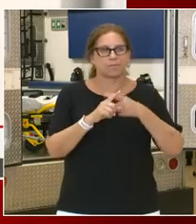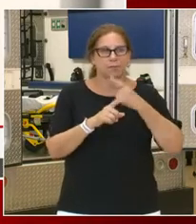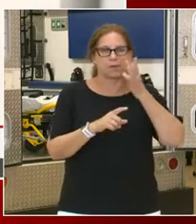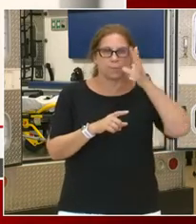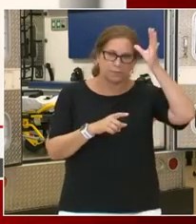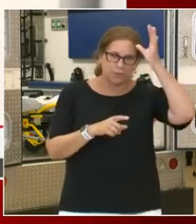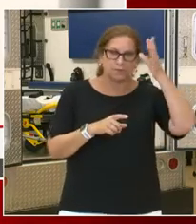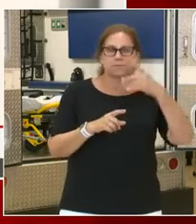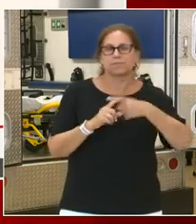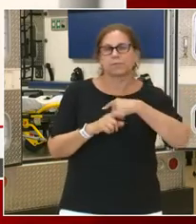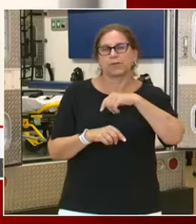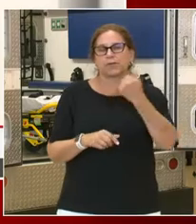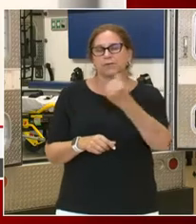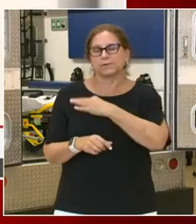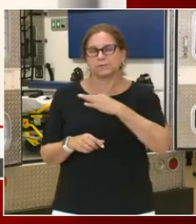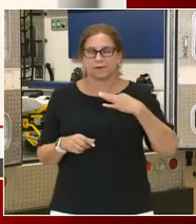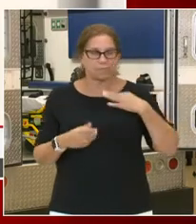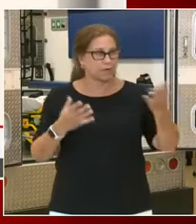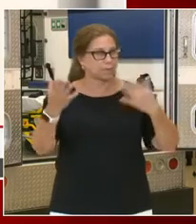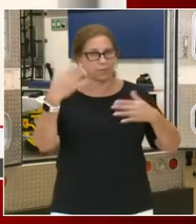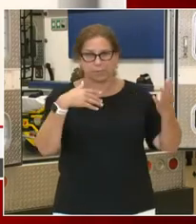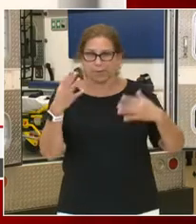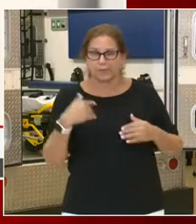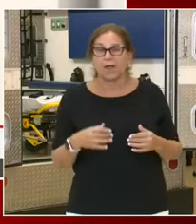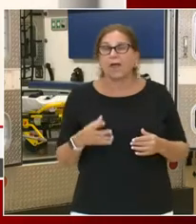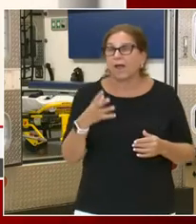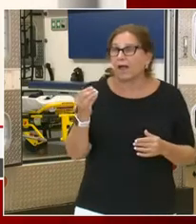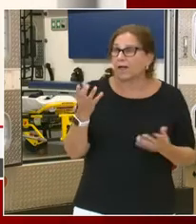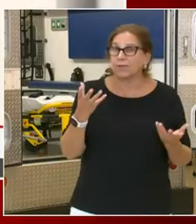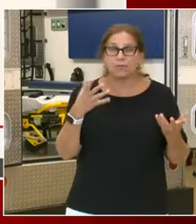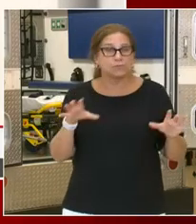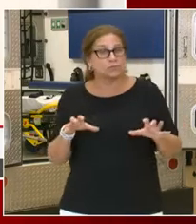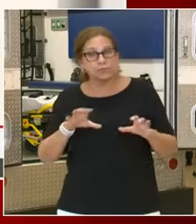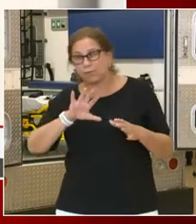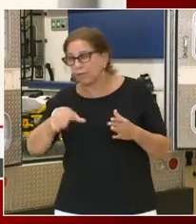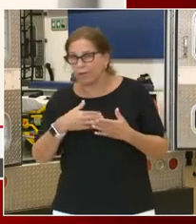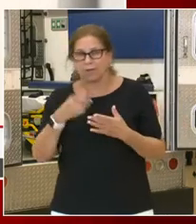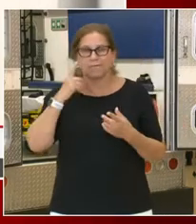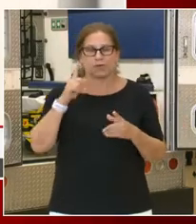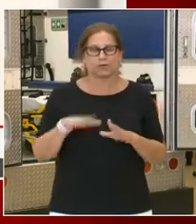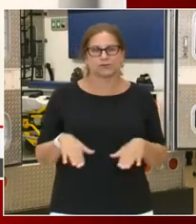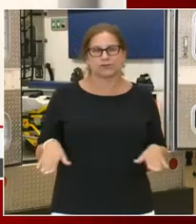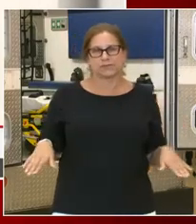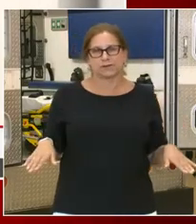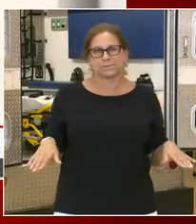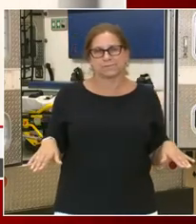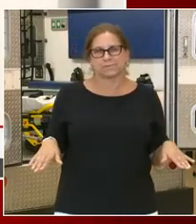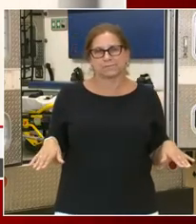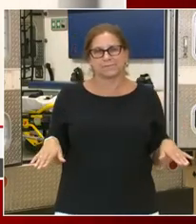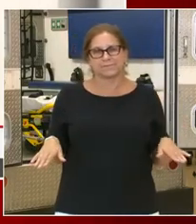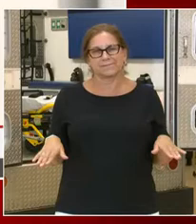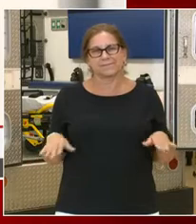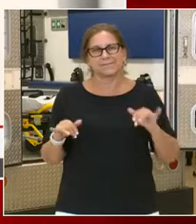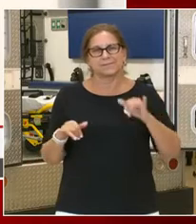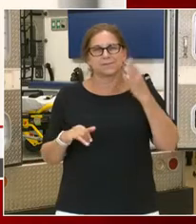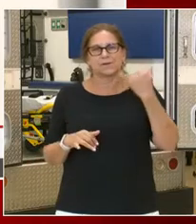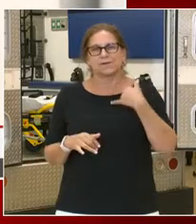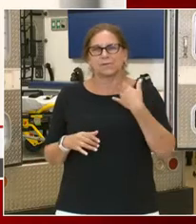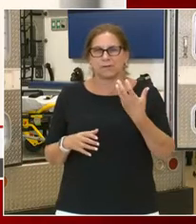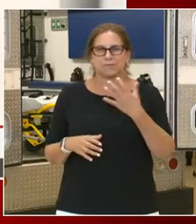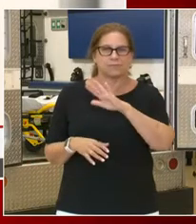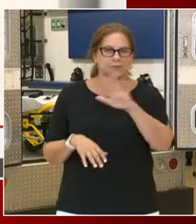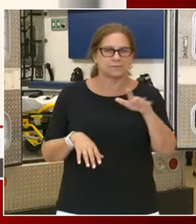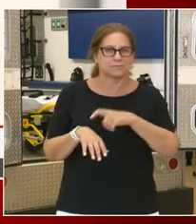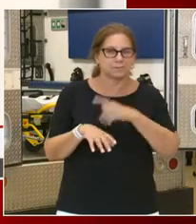We are ready for your children. We want to be able to serve your children well, and that is what the time and intention of all of our educators have